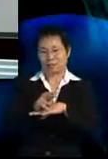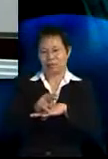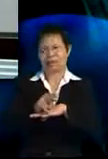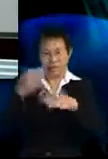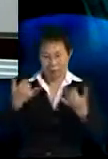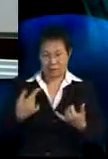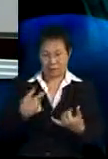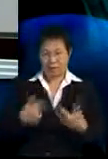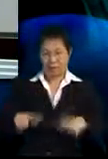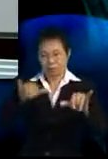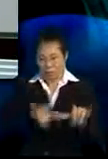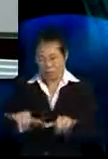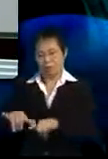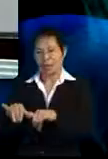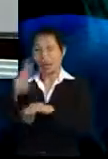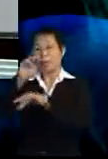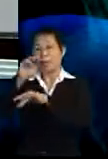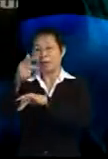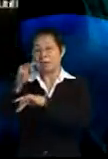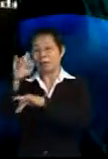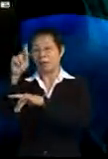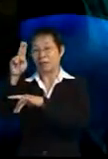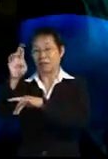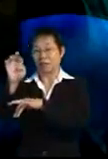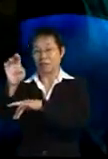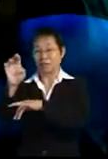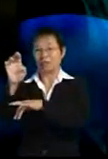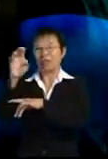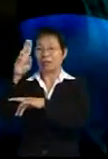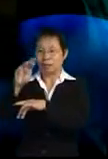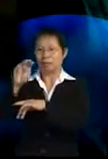Let's measure the magnitude of force.